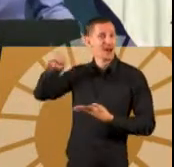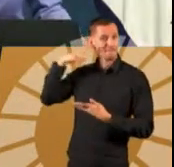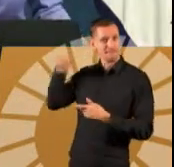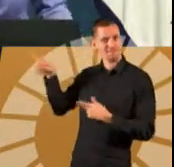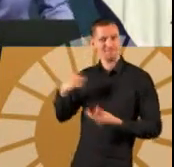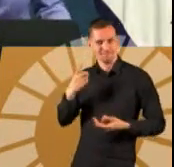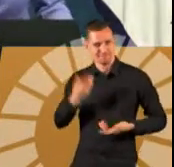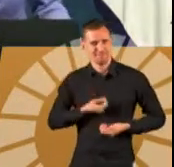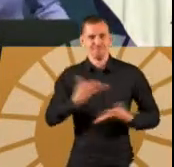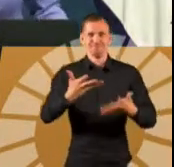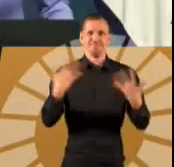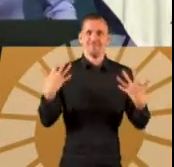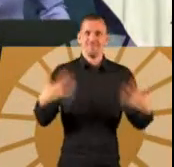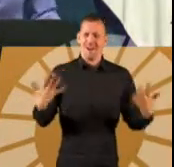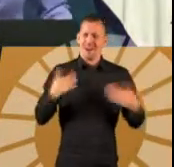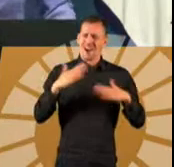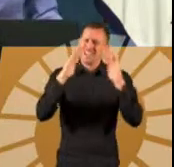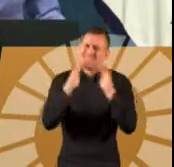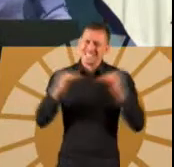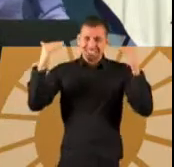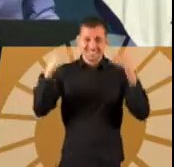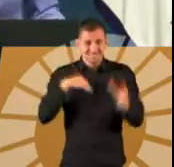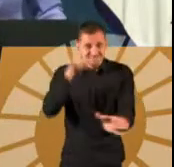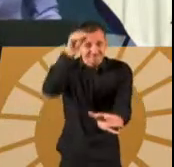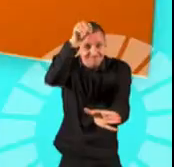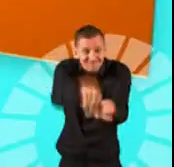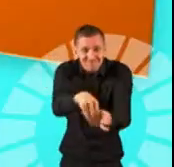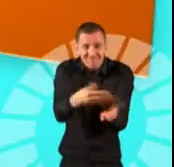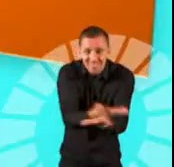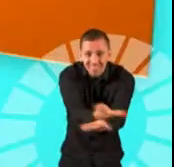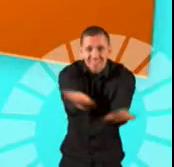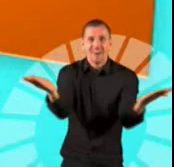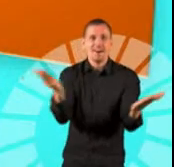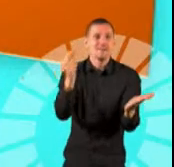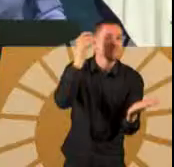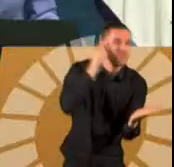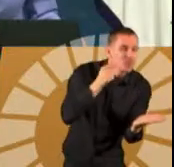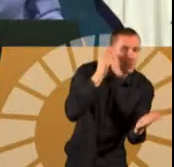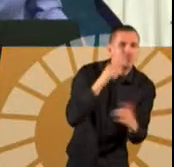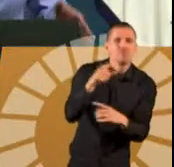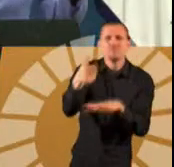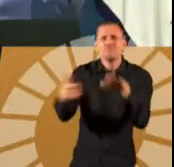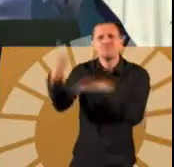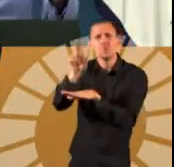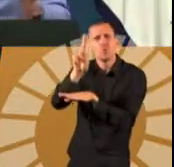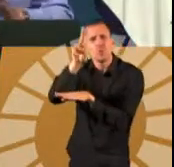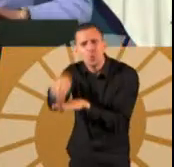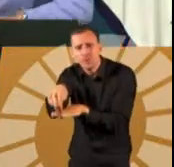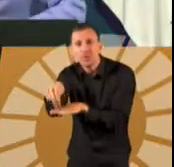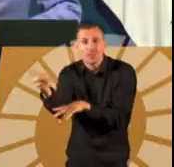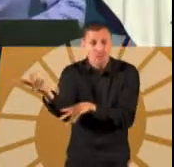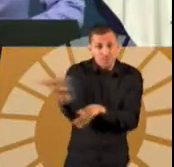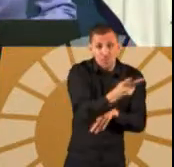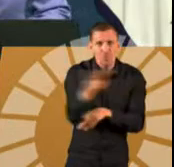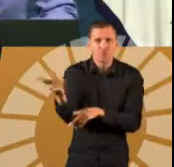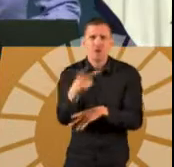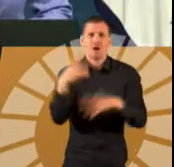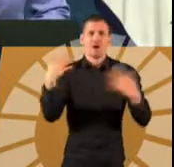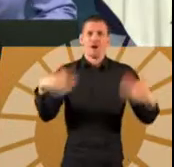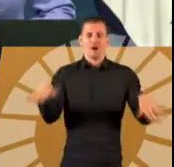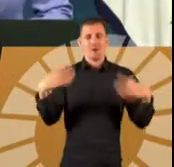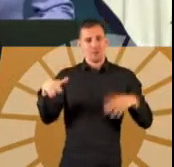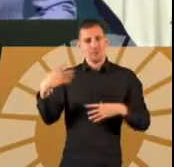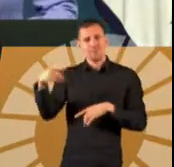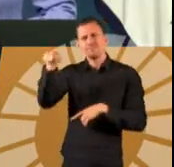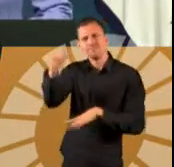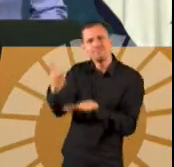President Macron, Mr. Secretary General, Madam Executive Director, Chantel, and the Youth Task